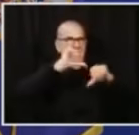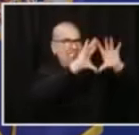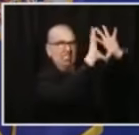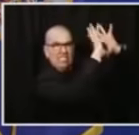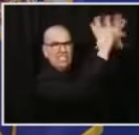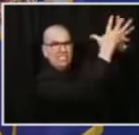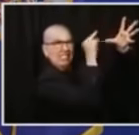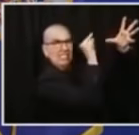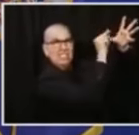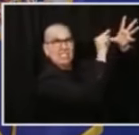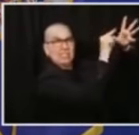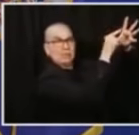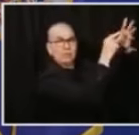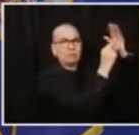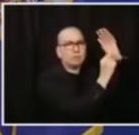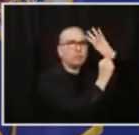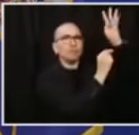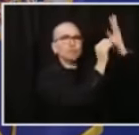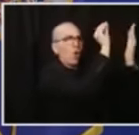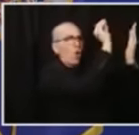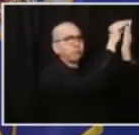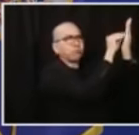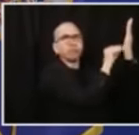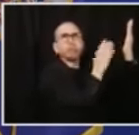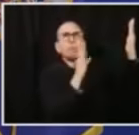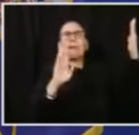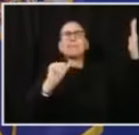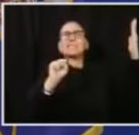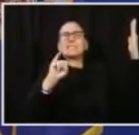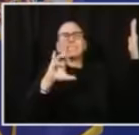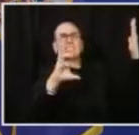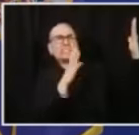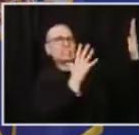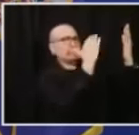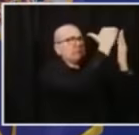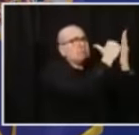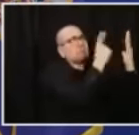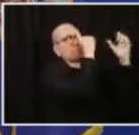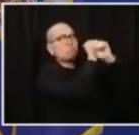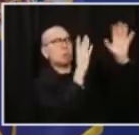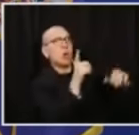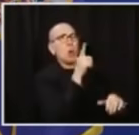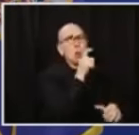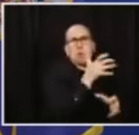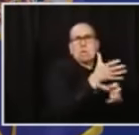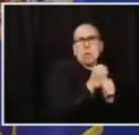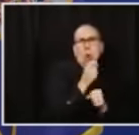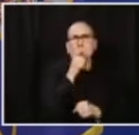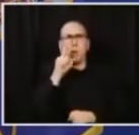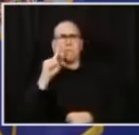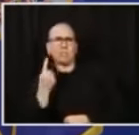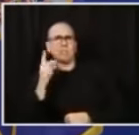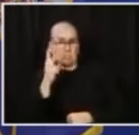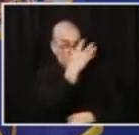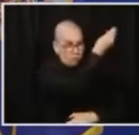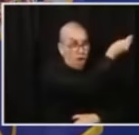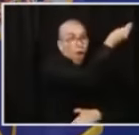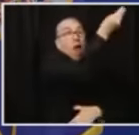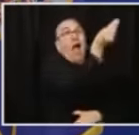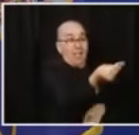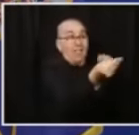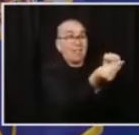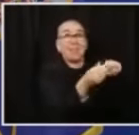for distribution. Then the Centers for Disease Control and Prevention has an expert committee called the Advisory Committee on